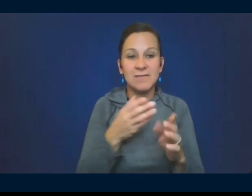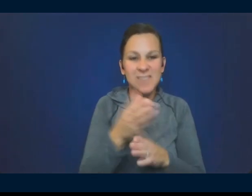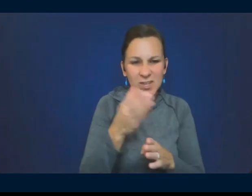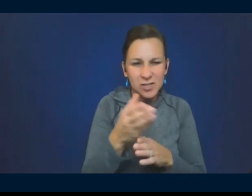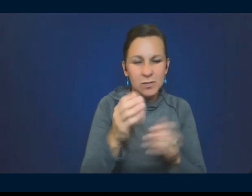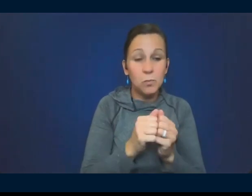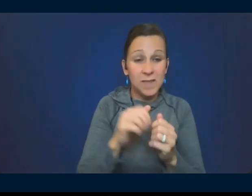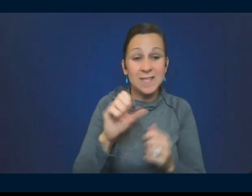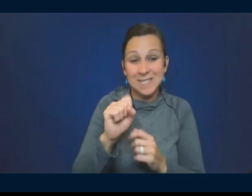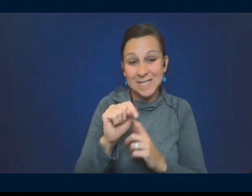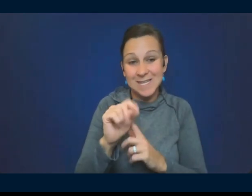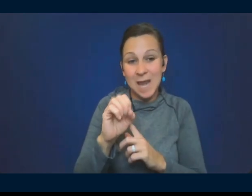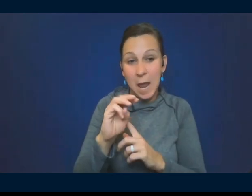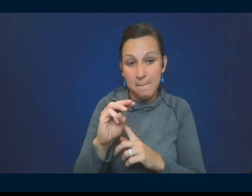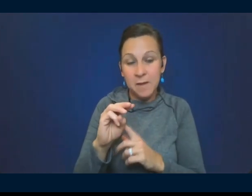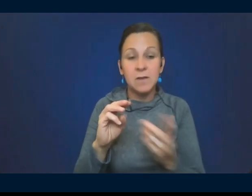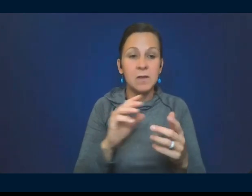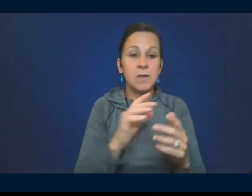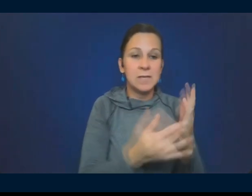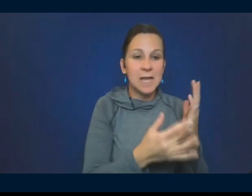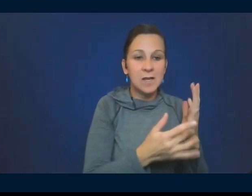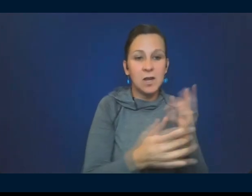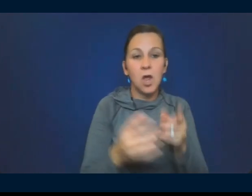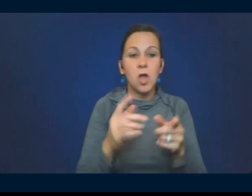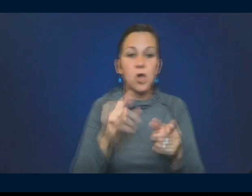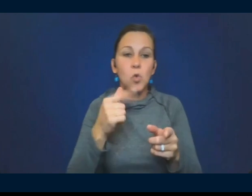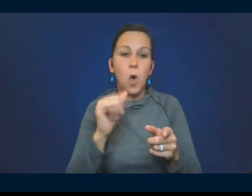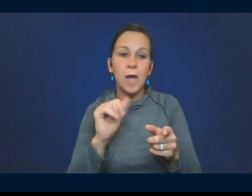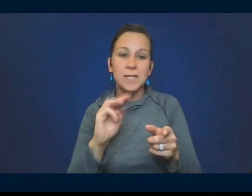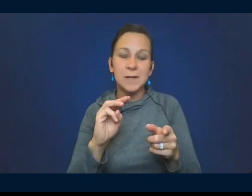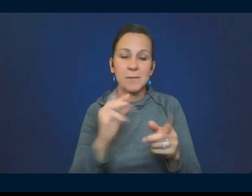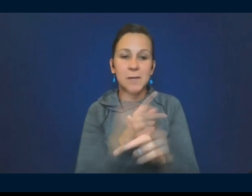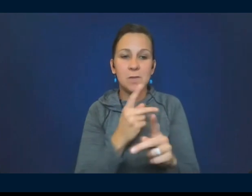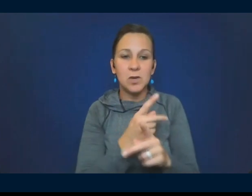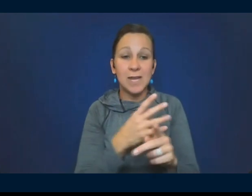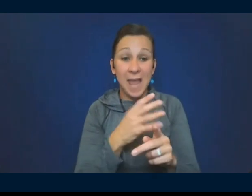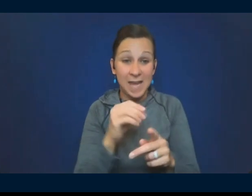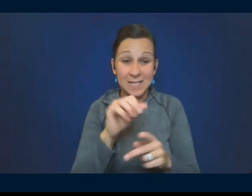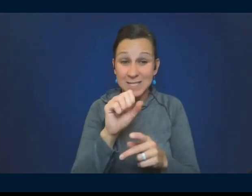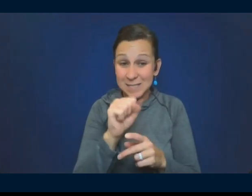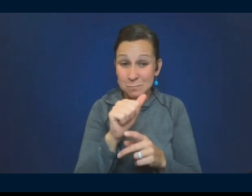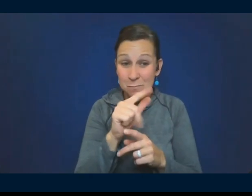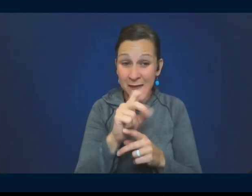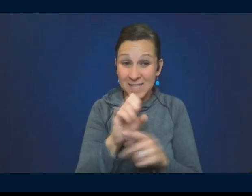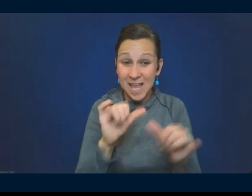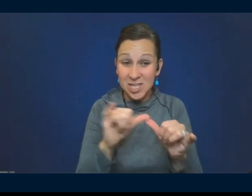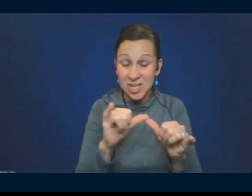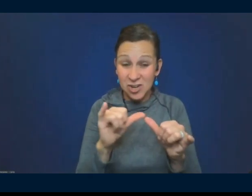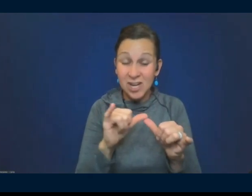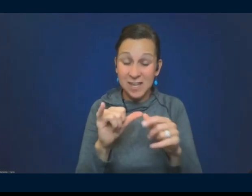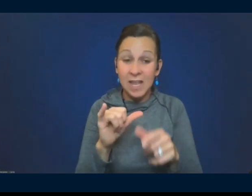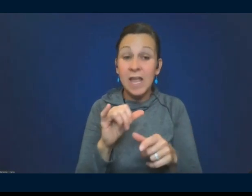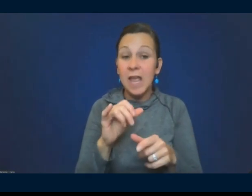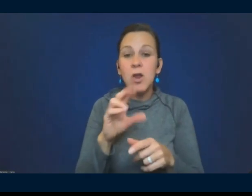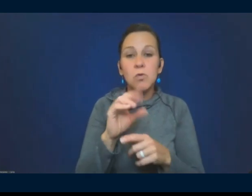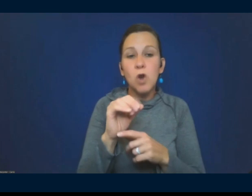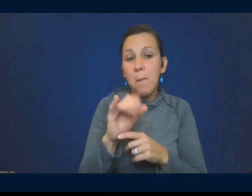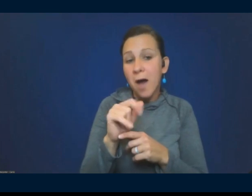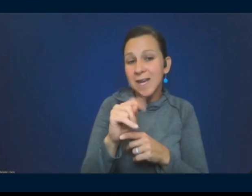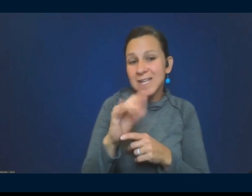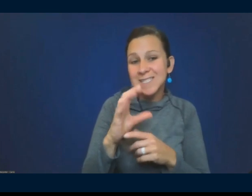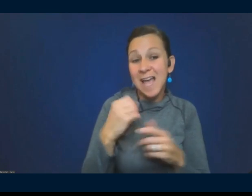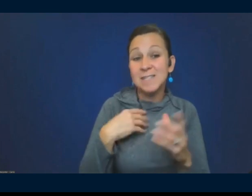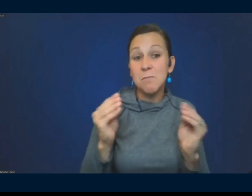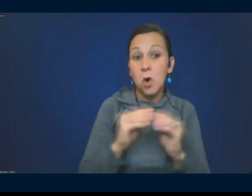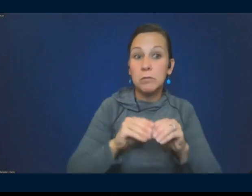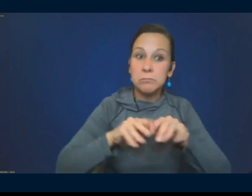is biotechnology, quantum computing, as well as space engineering. Now, robotics has a wider reach in all